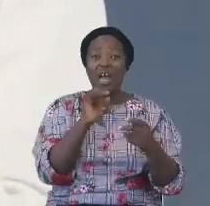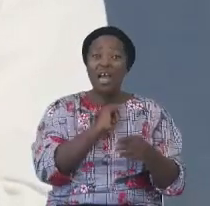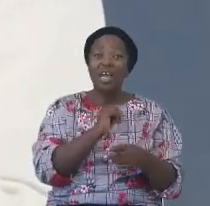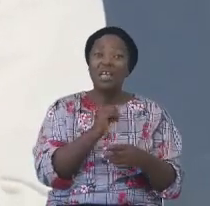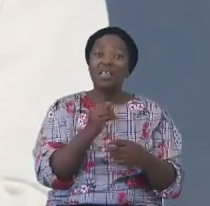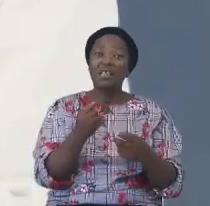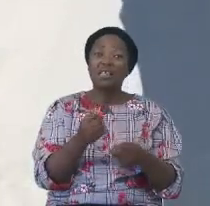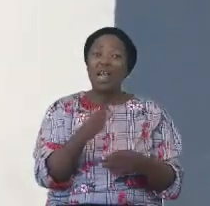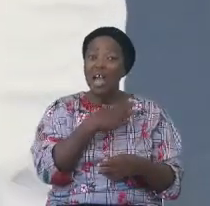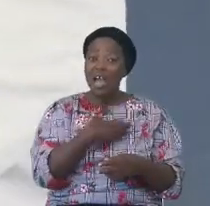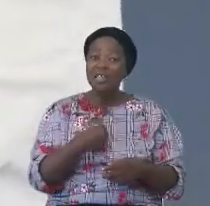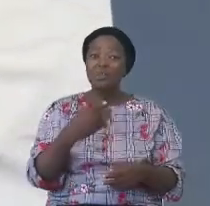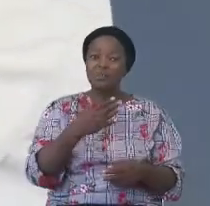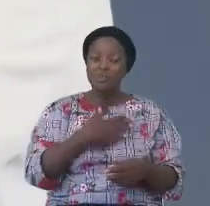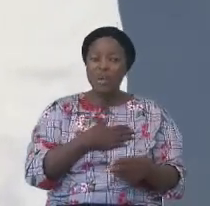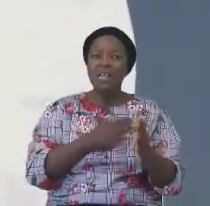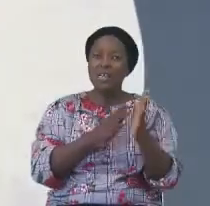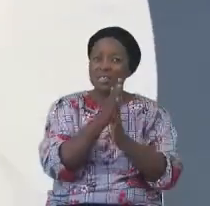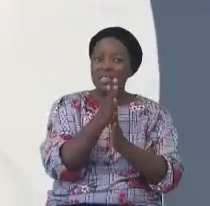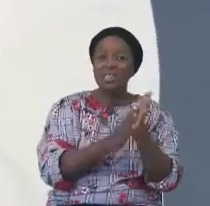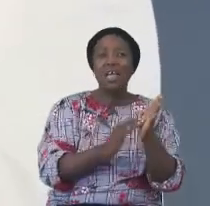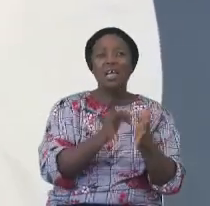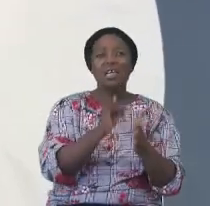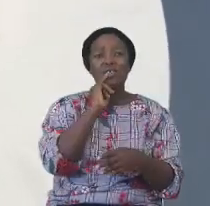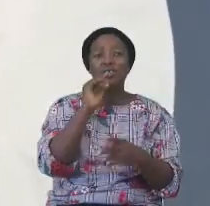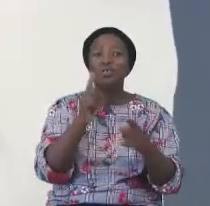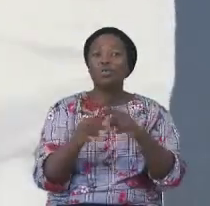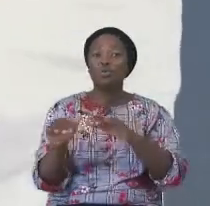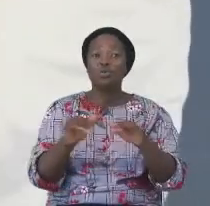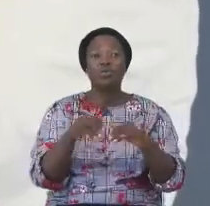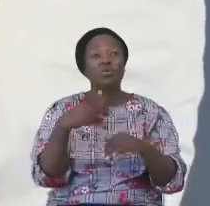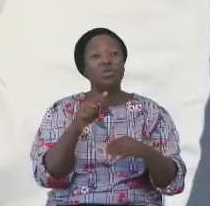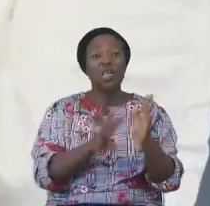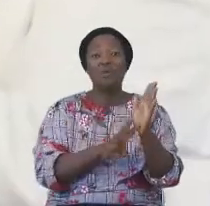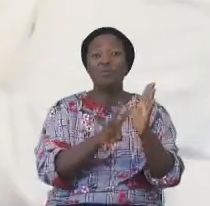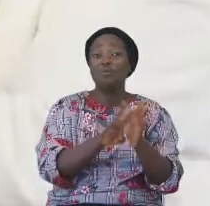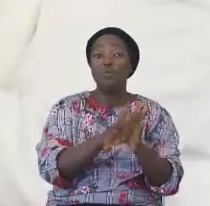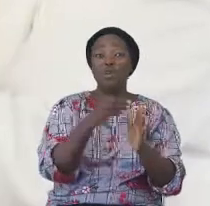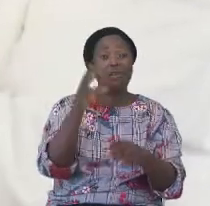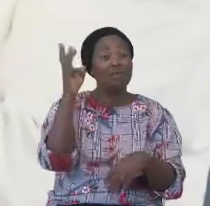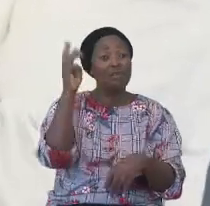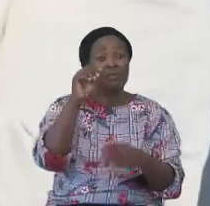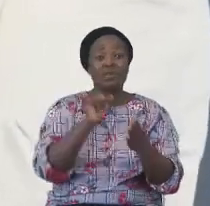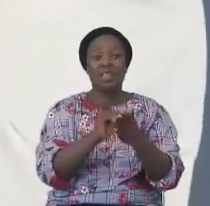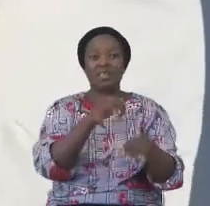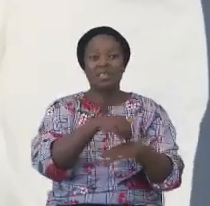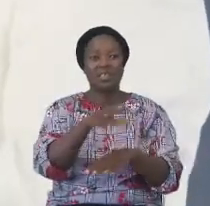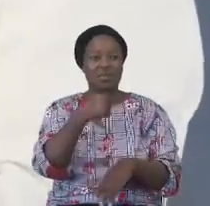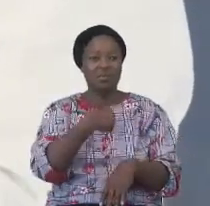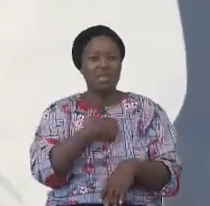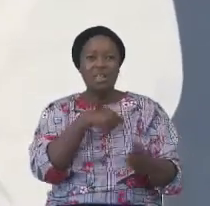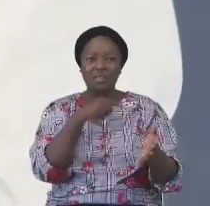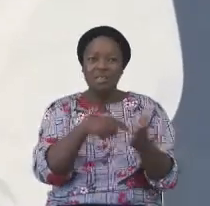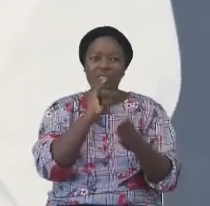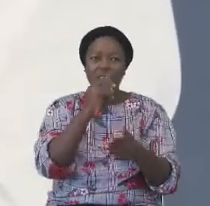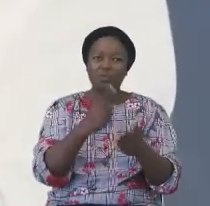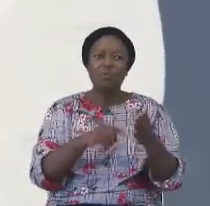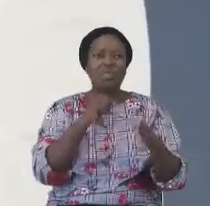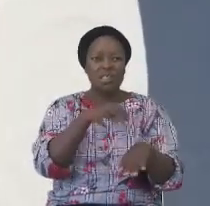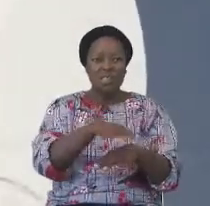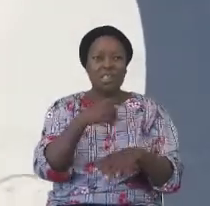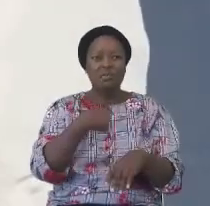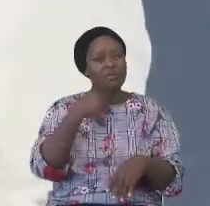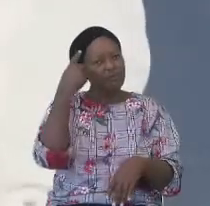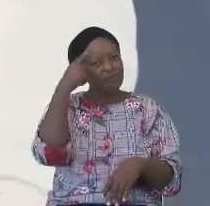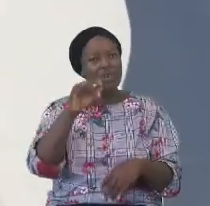a mission. I came with a vision. And my will is to do the will of